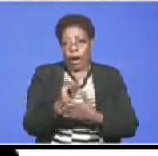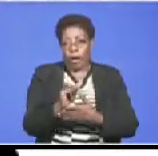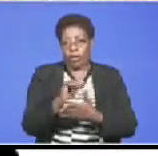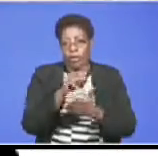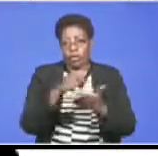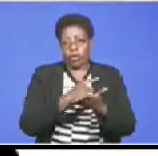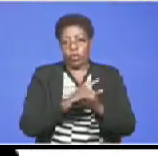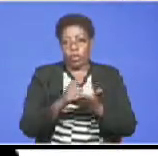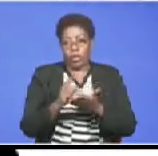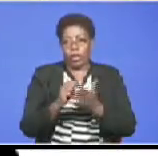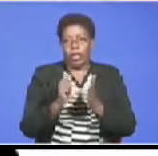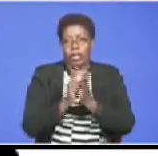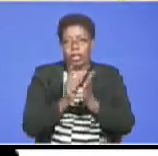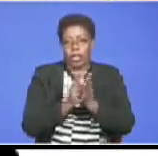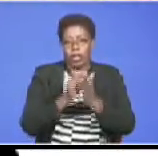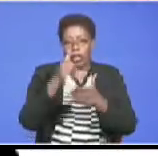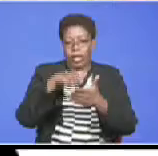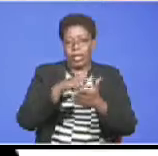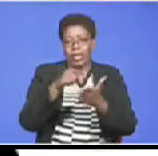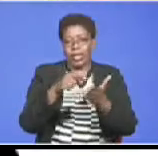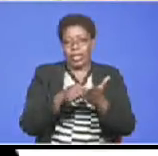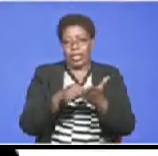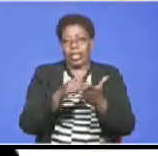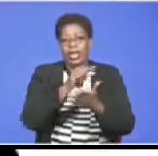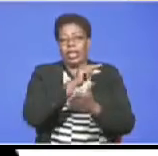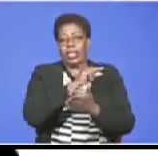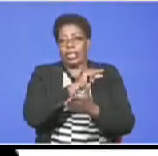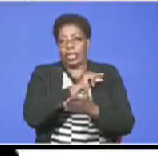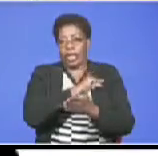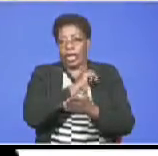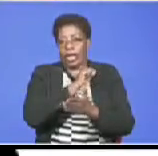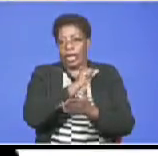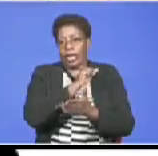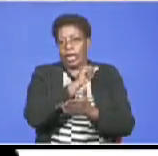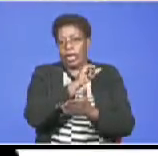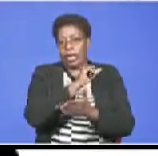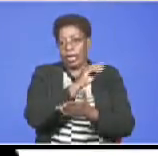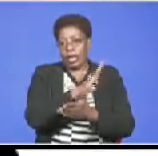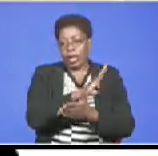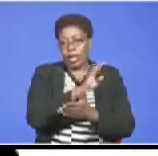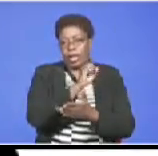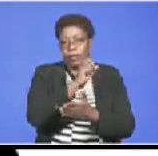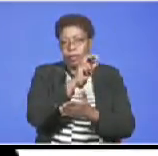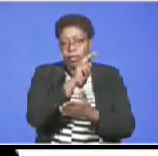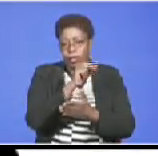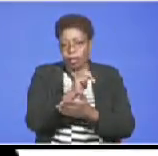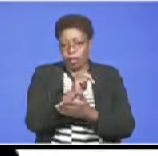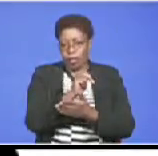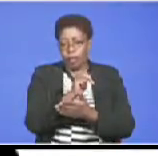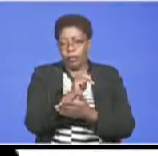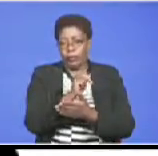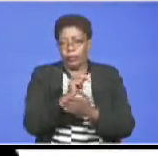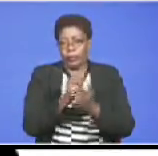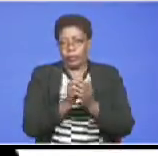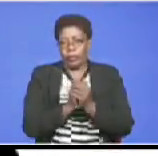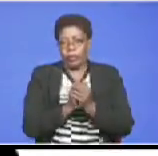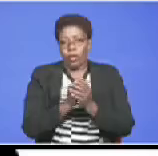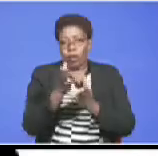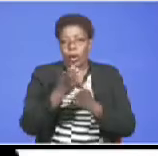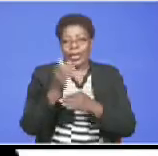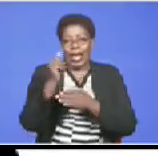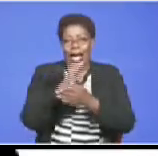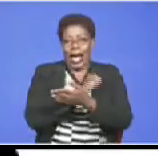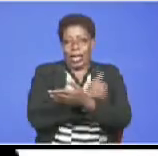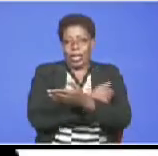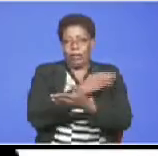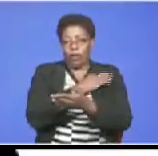Attorney Gomez, who played a leading role on Gibson's defense team, has since indicated plans to have Police Commissioner Anthony Ferguson removed from